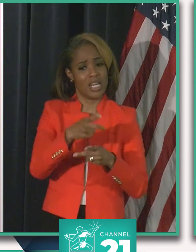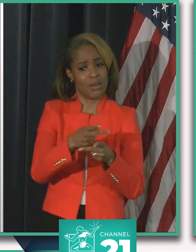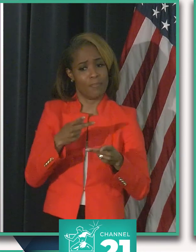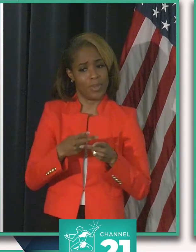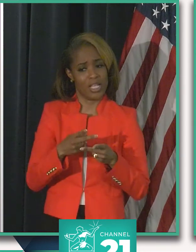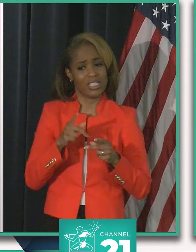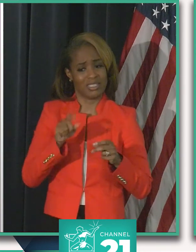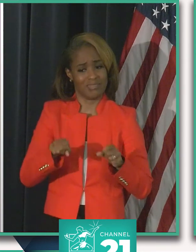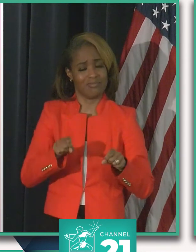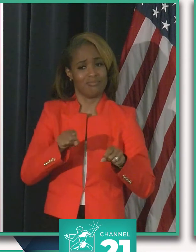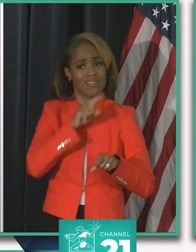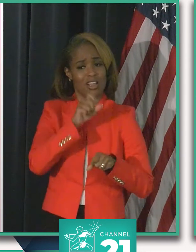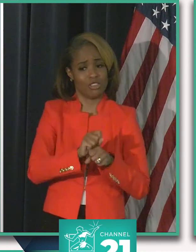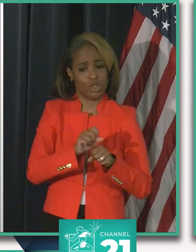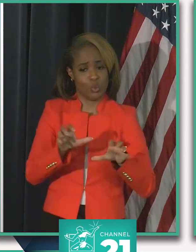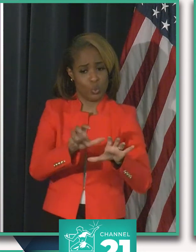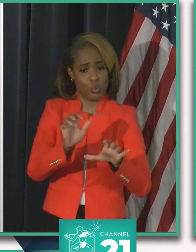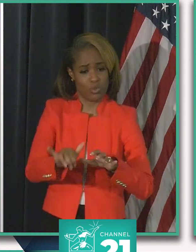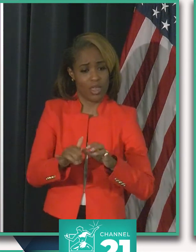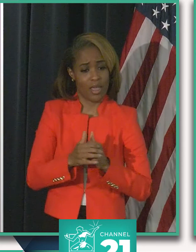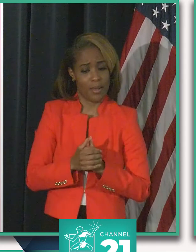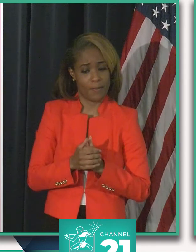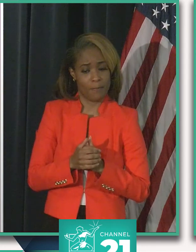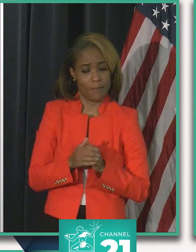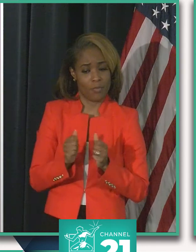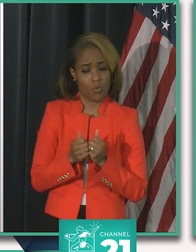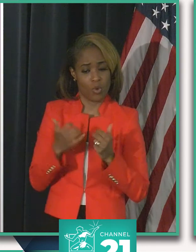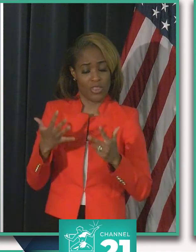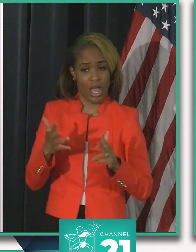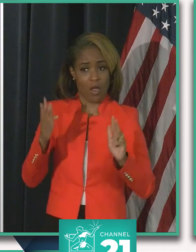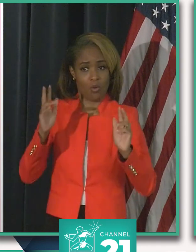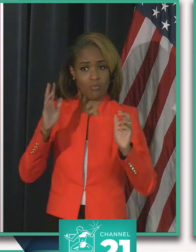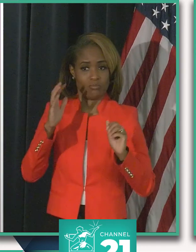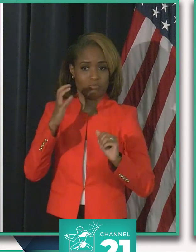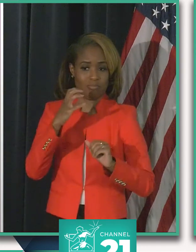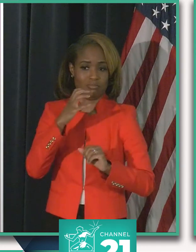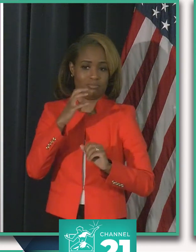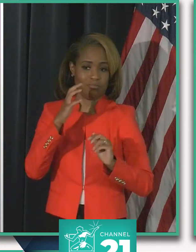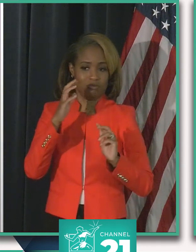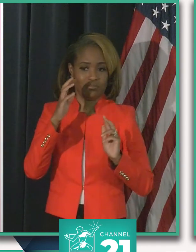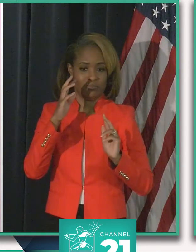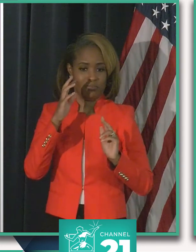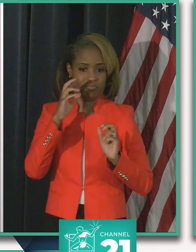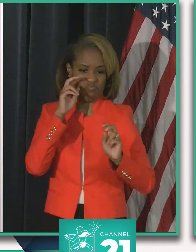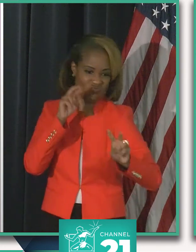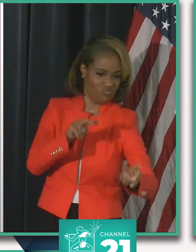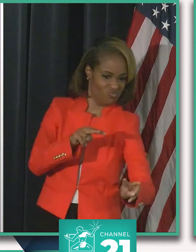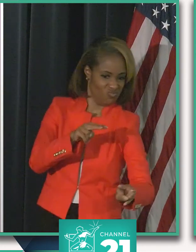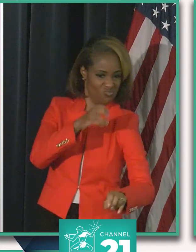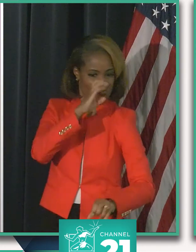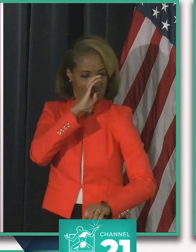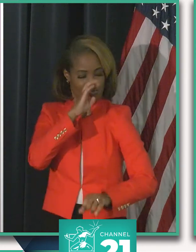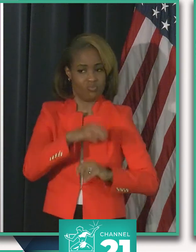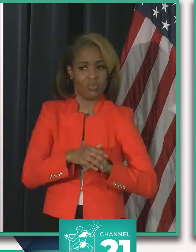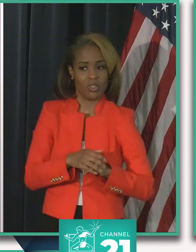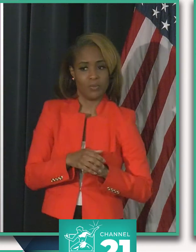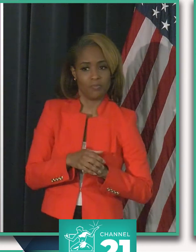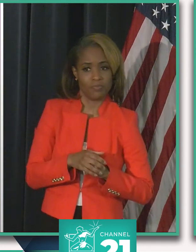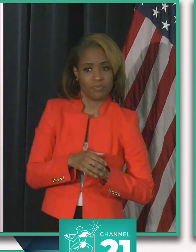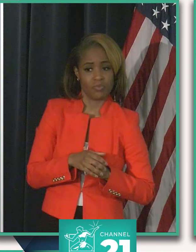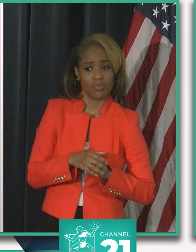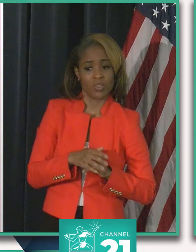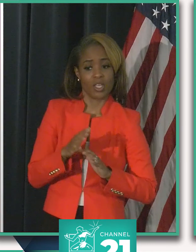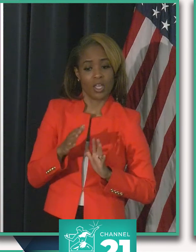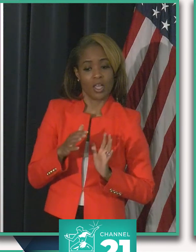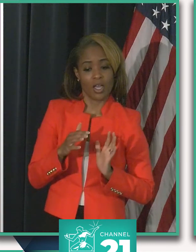actually do this activity without being policed, because they just need an outlet. And I'm going to